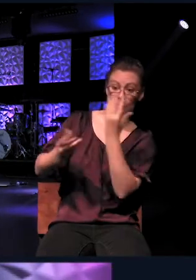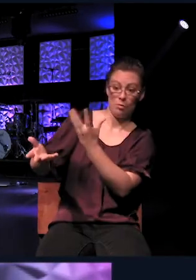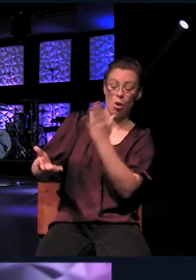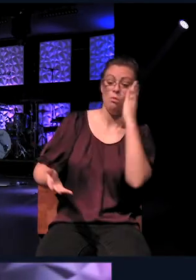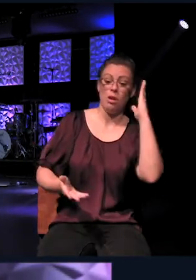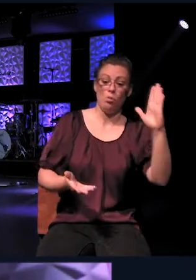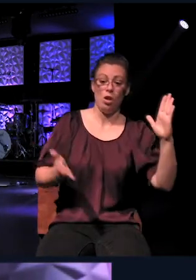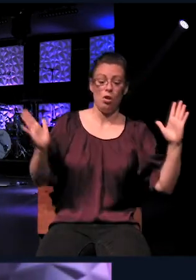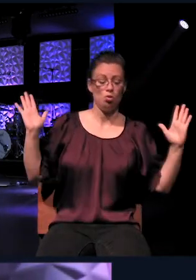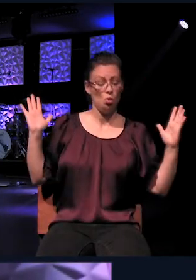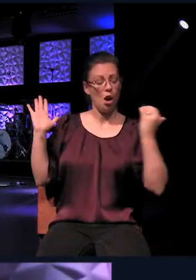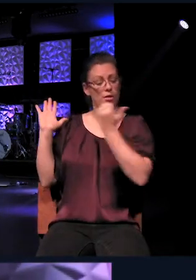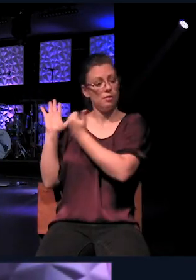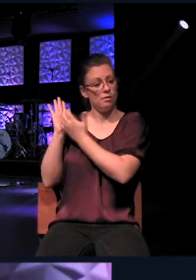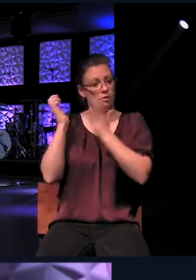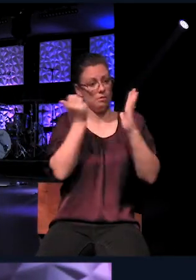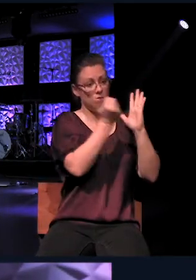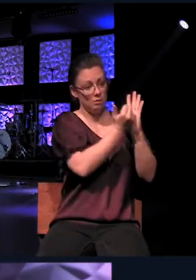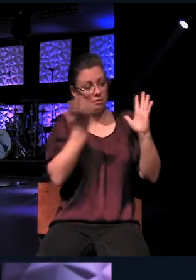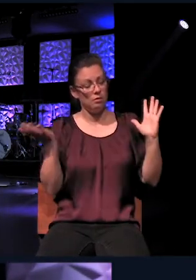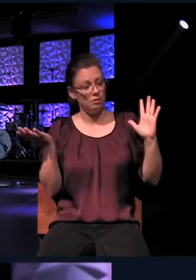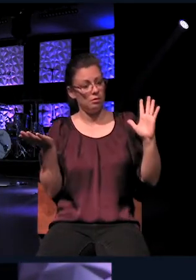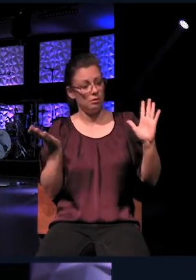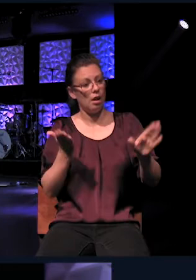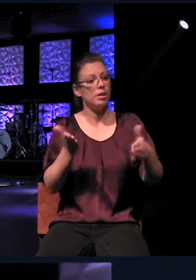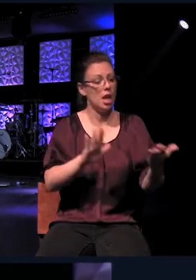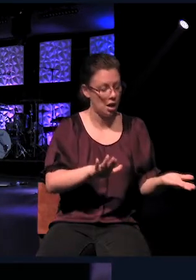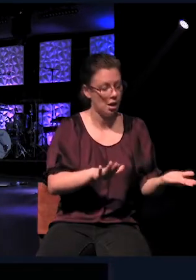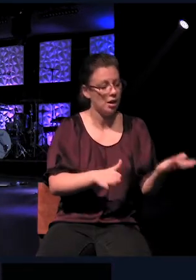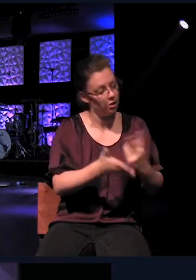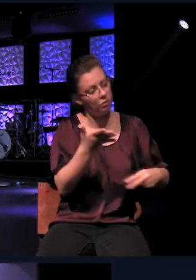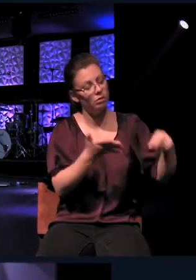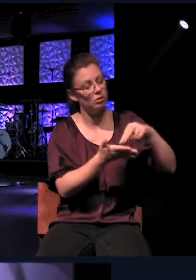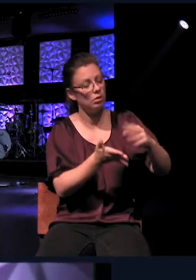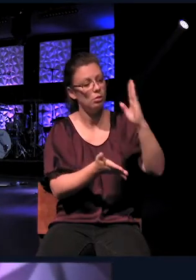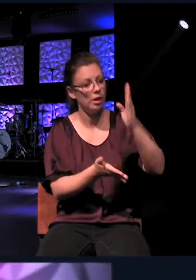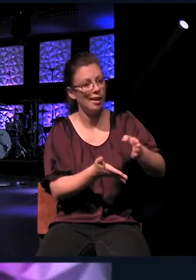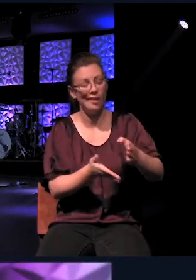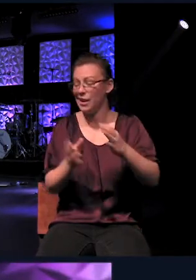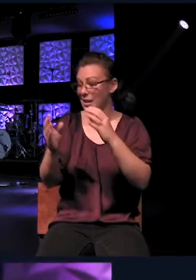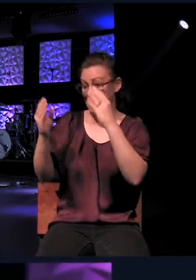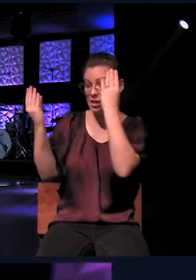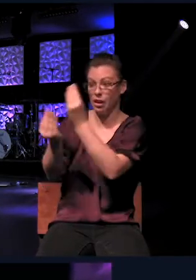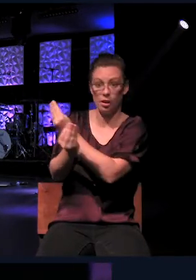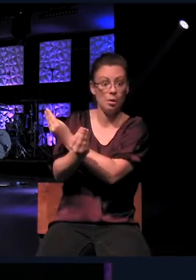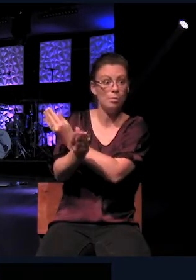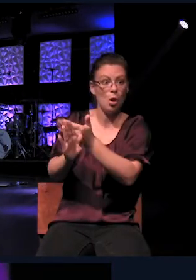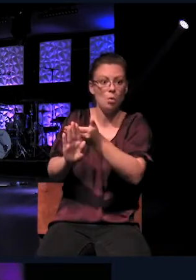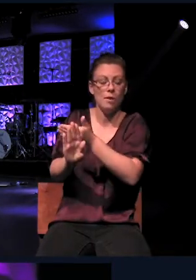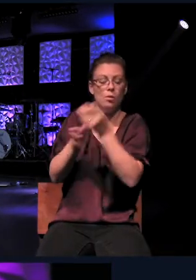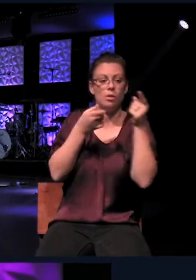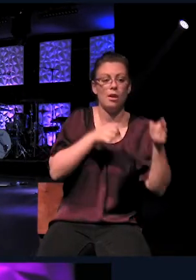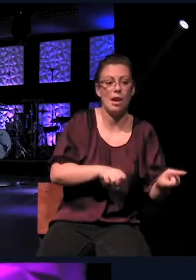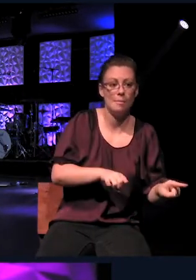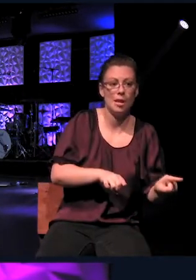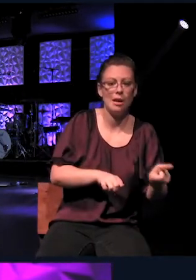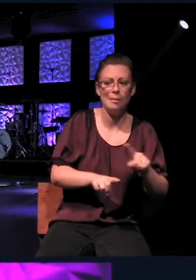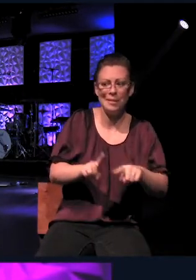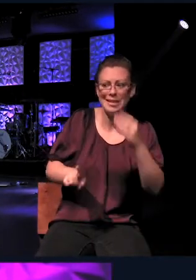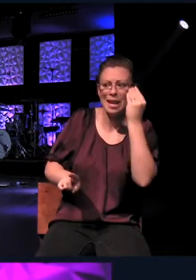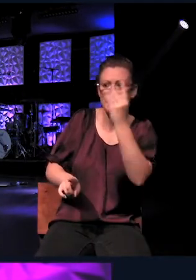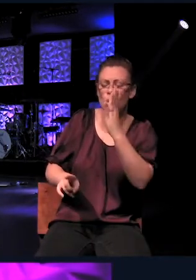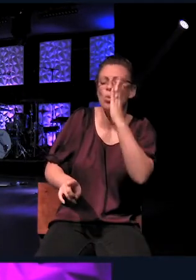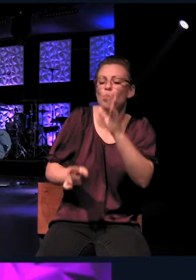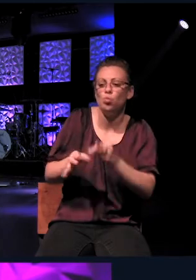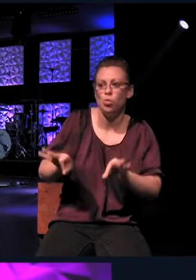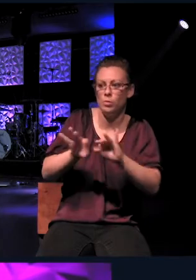from the dead. And he's trying to explain to them that they're going to grieve, that it's going to be hard, but he's got to go do it because it's going to be worth it for the rest of humanity,